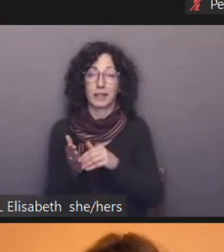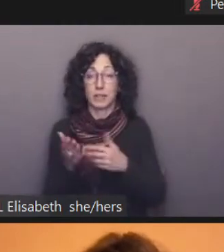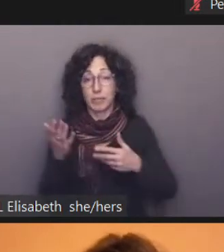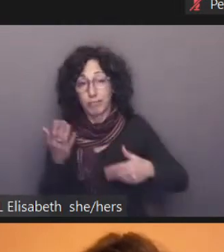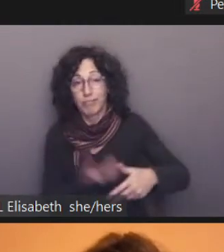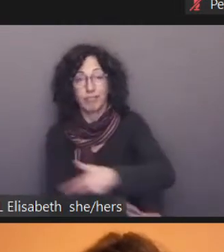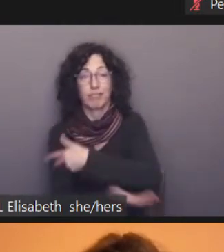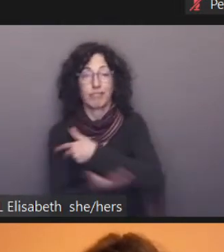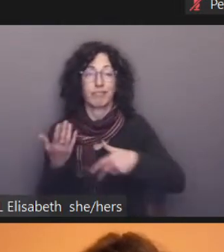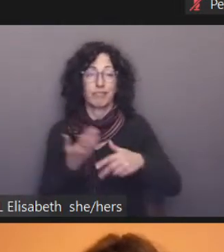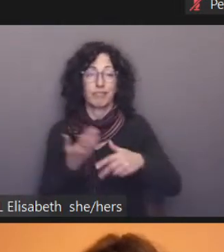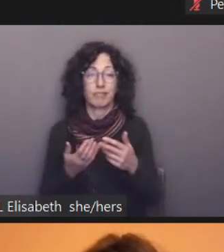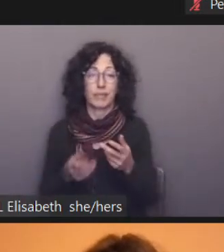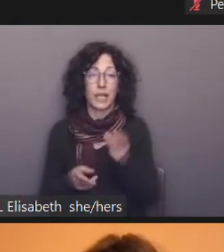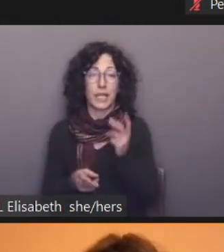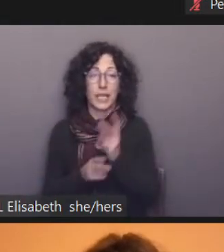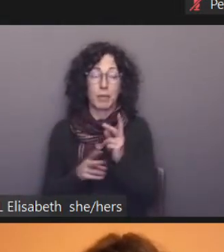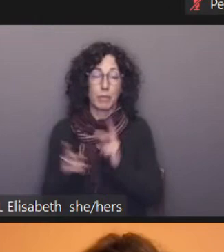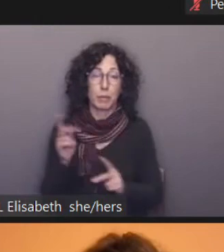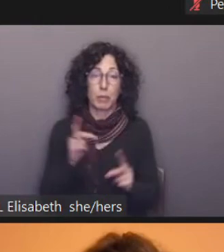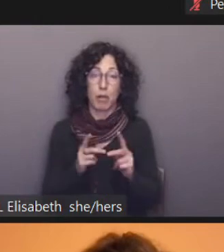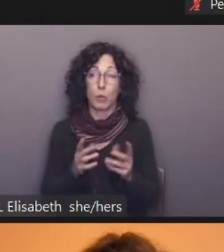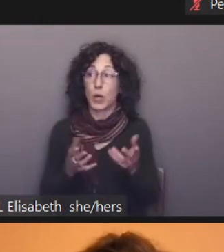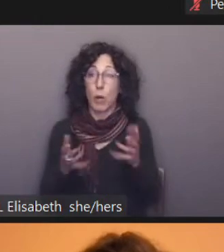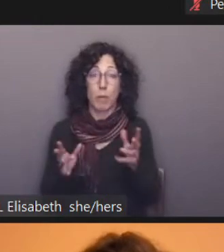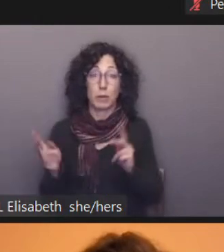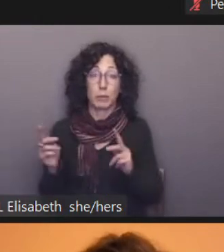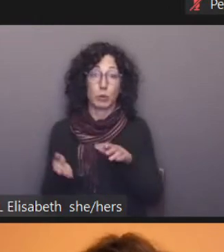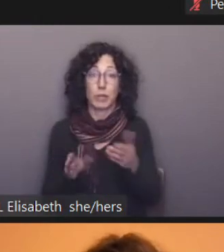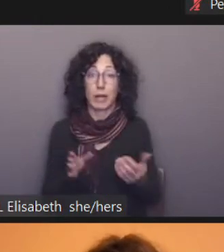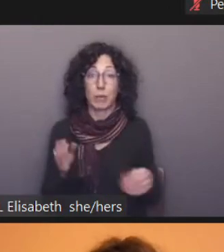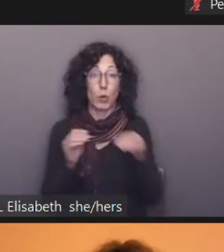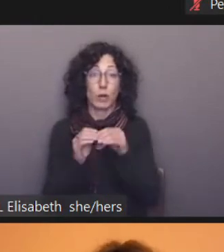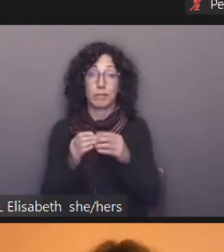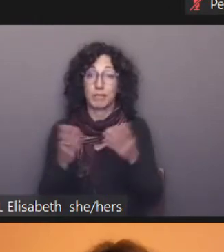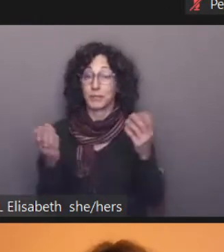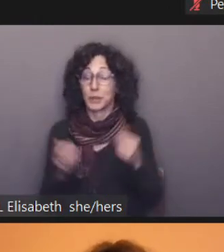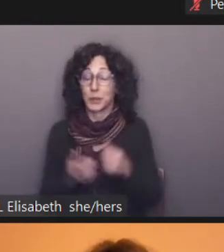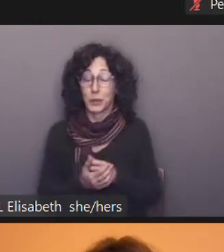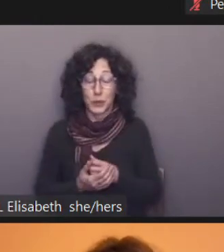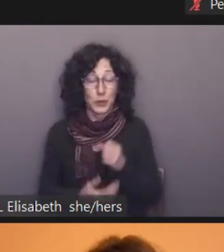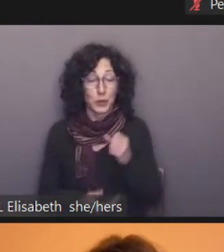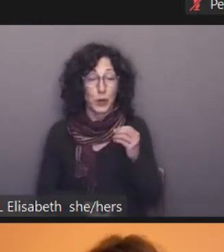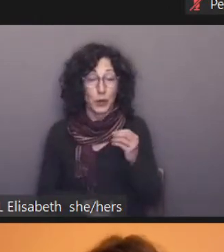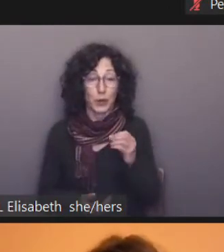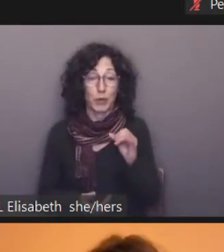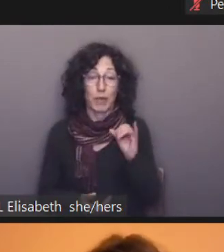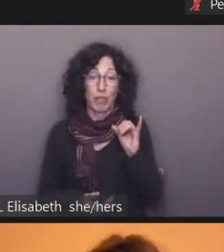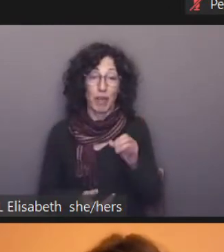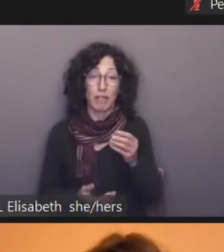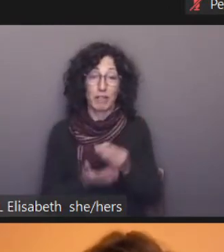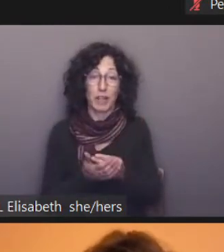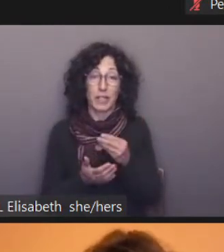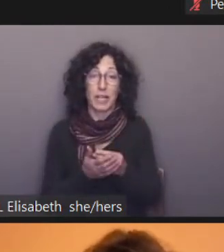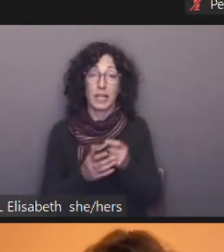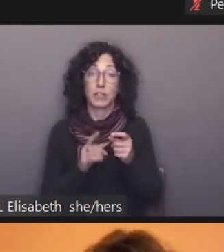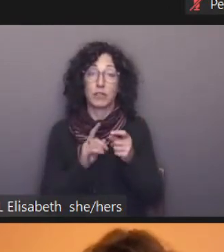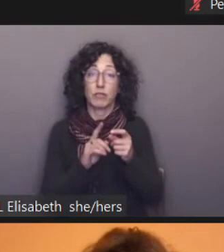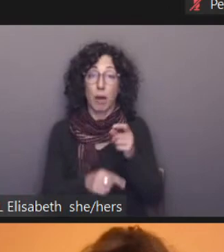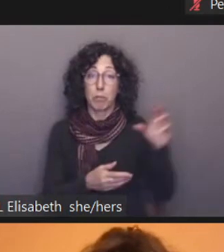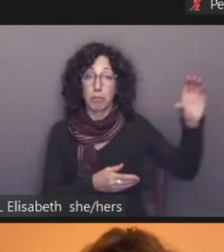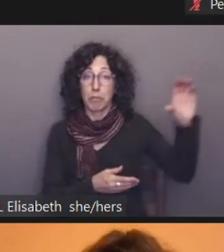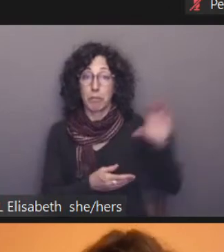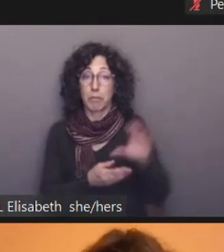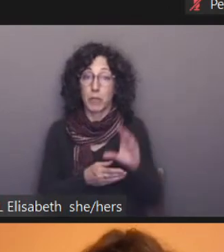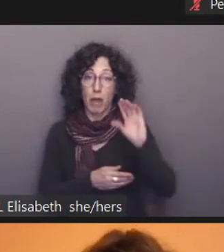and to keep people from dying, quite frankly, in San Francisco. So that the source of funding is from the government and has